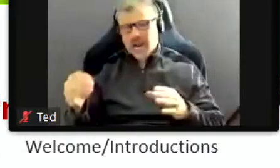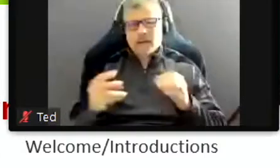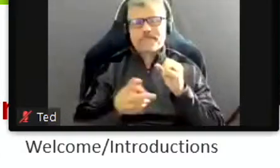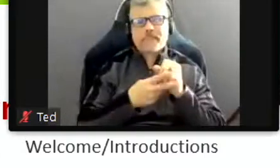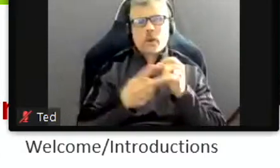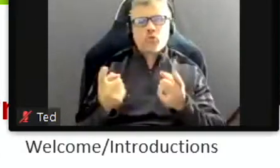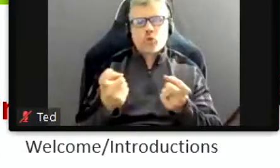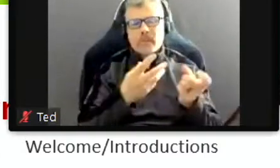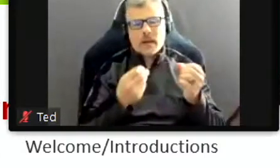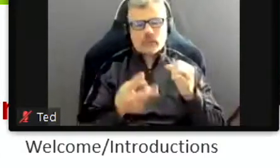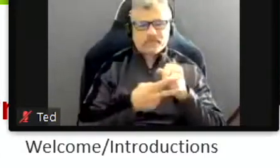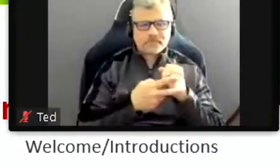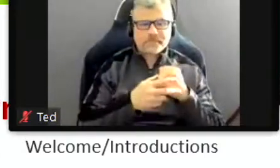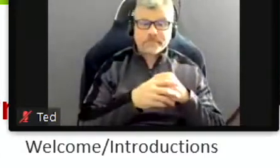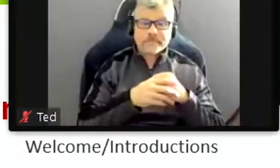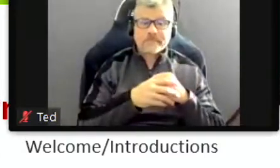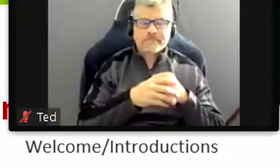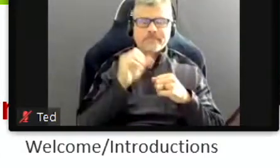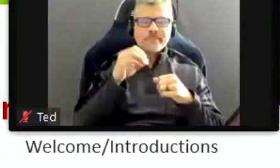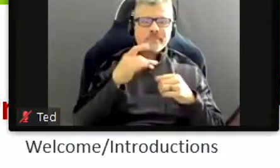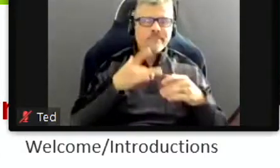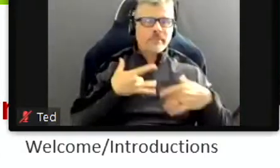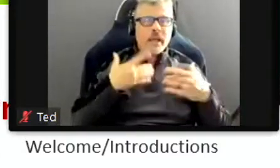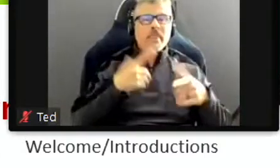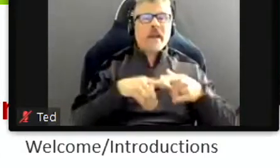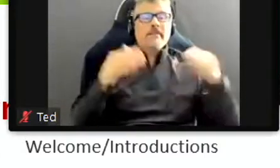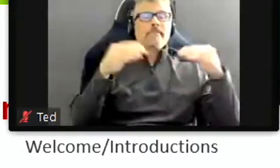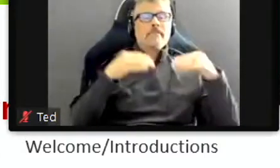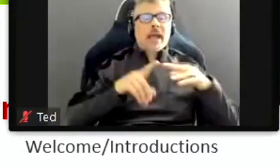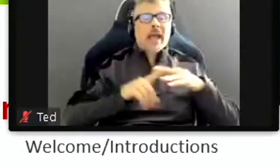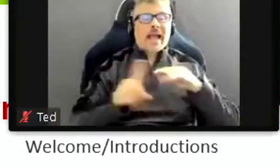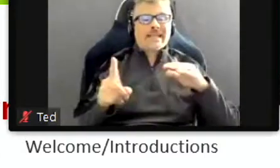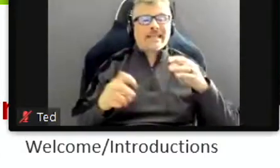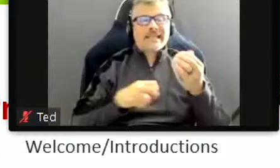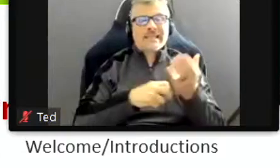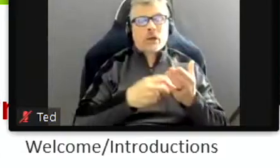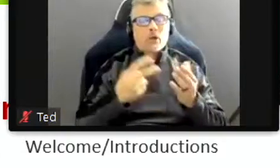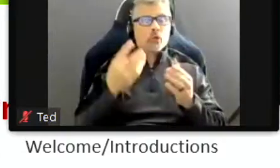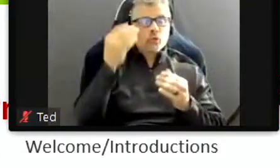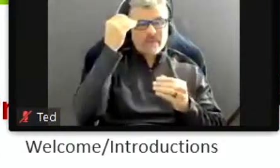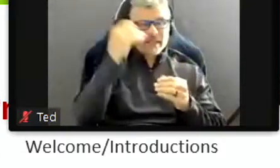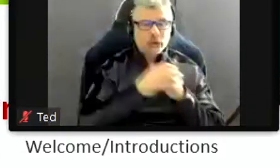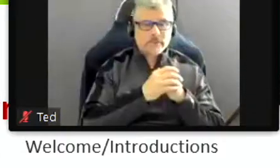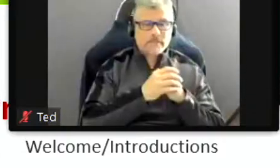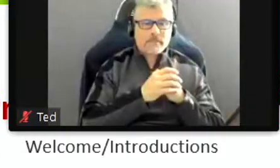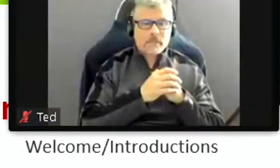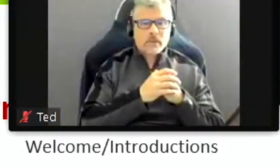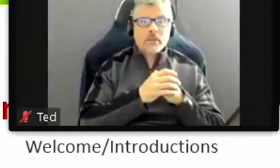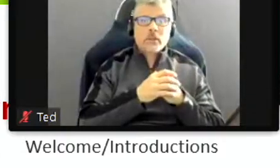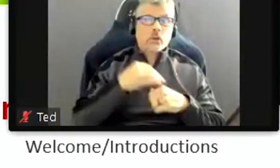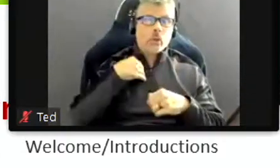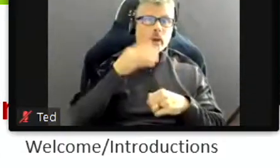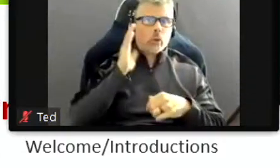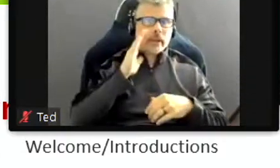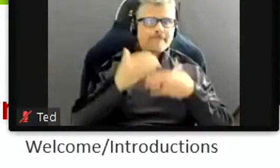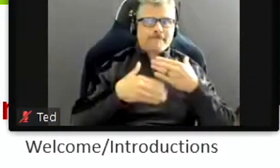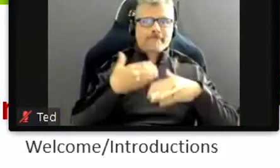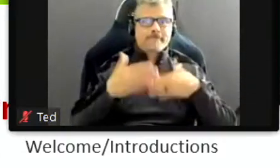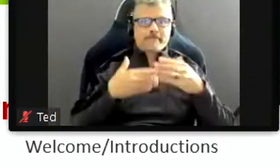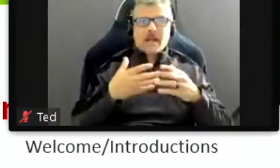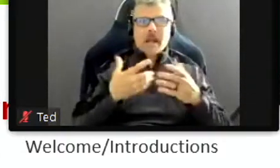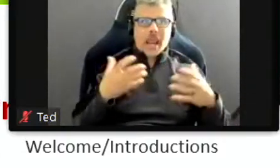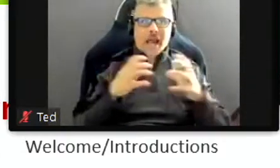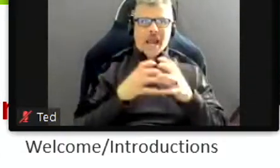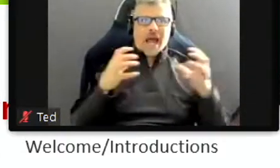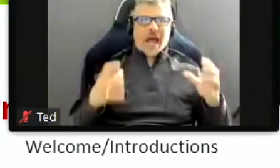those discussions, and then exit ticket reflections. And so we will accomplish a great deal this evening, but glad